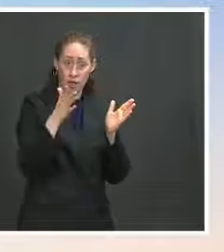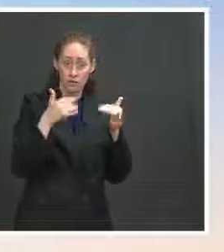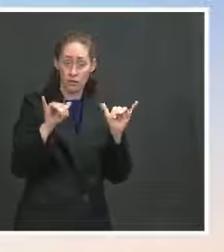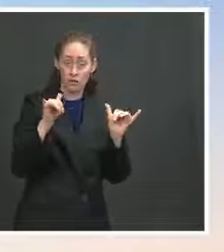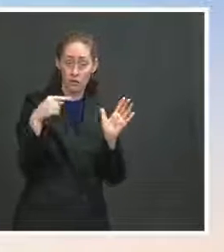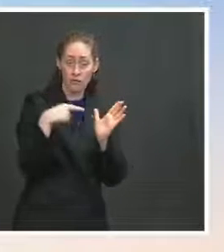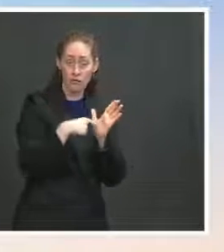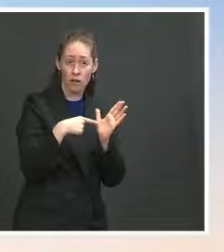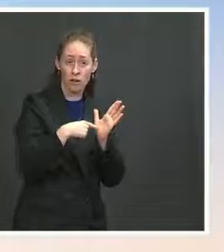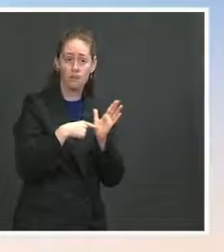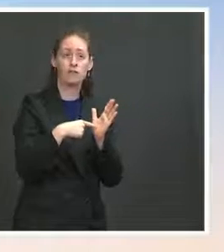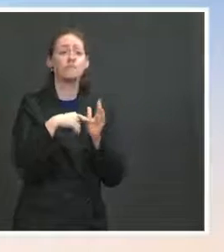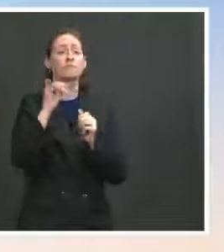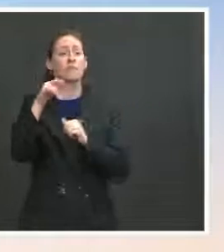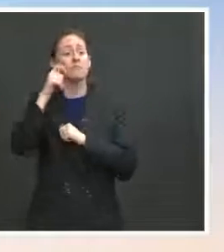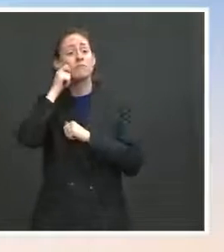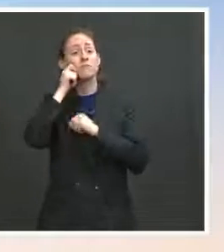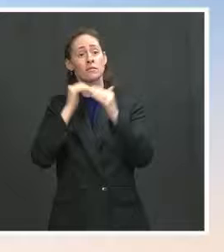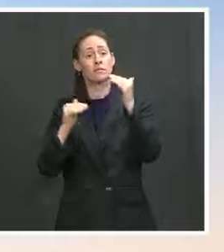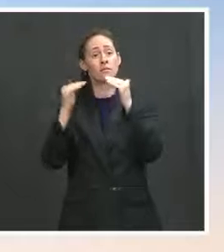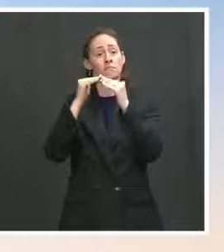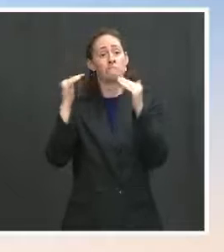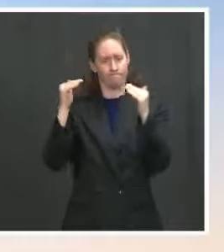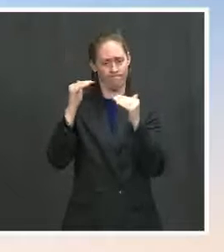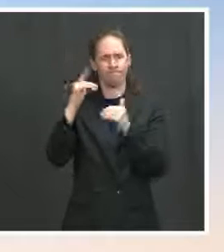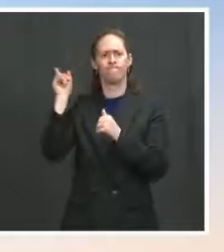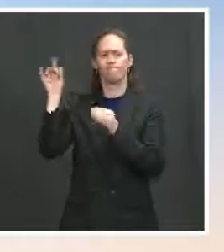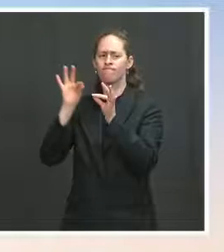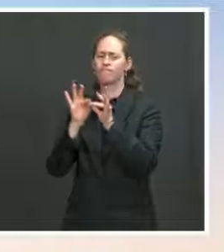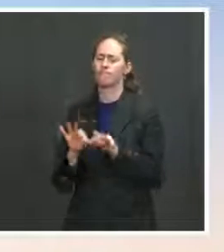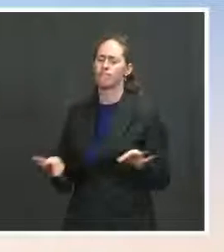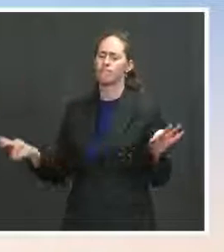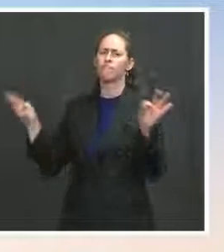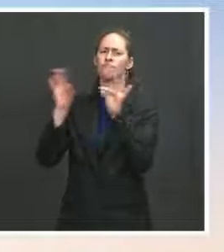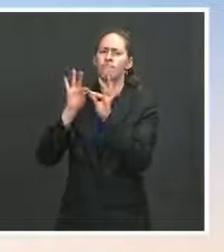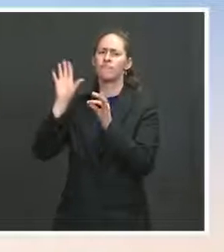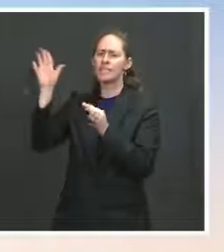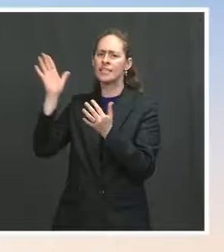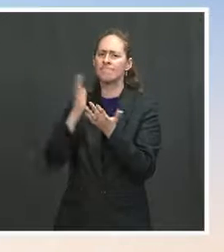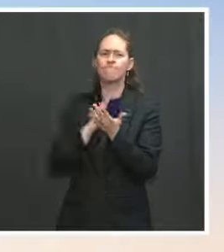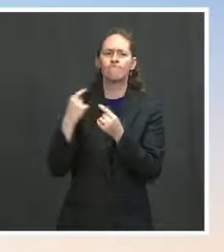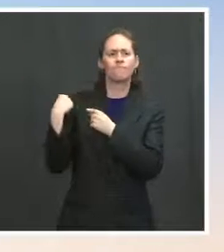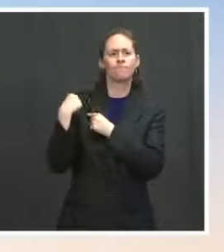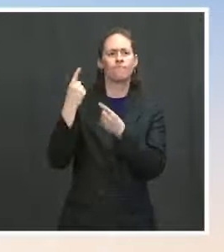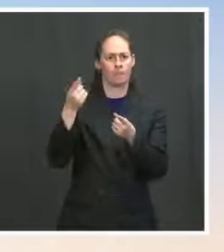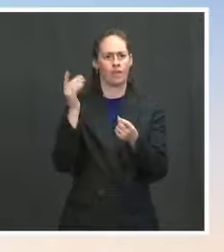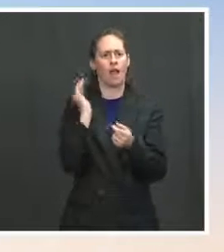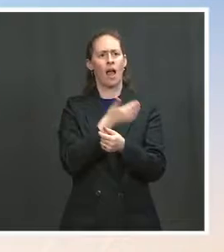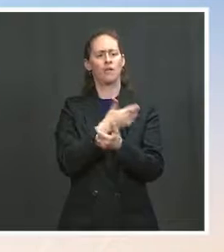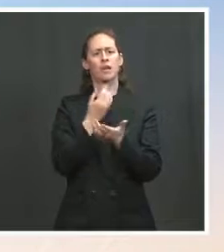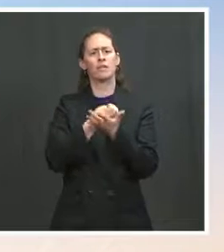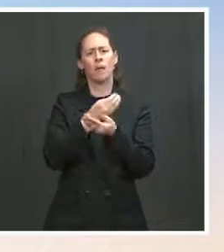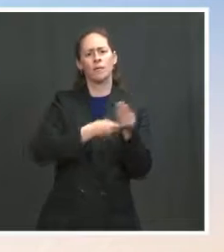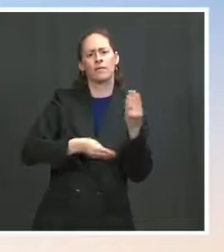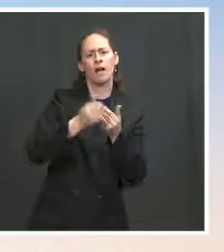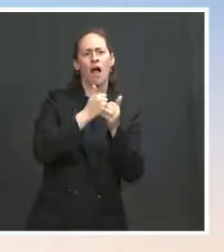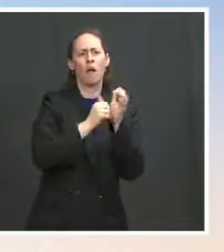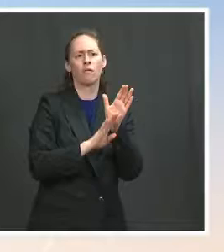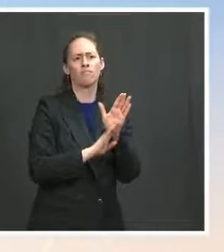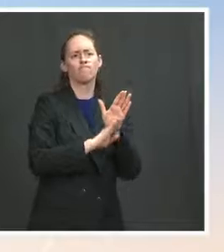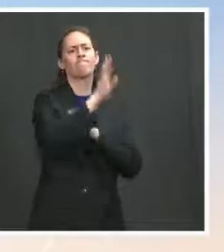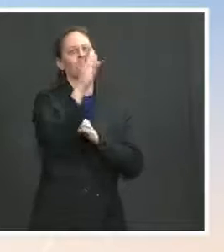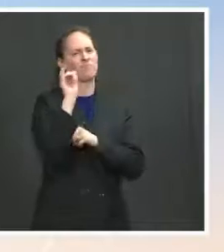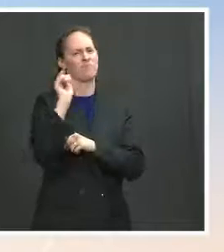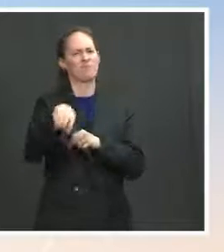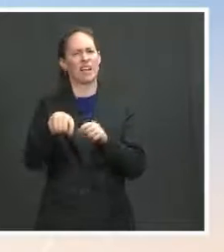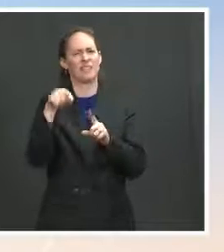the president's initiatives, his commitments to rebuilding our economy around the country, and certainly he's not going to give up